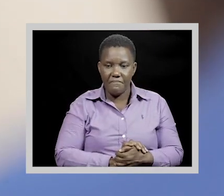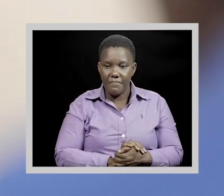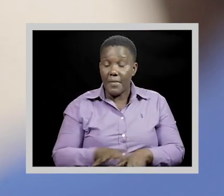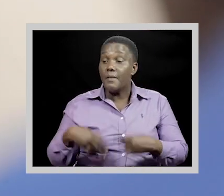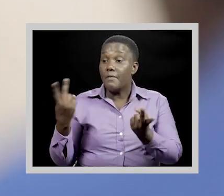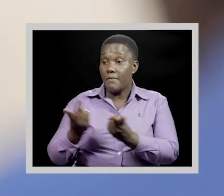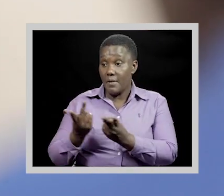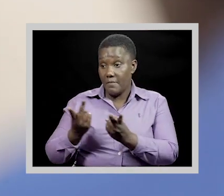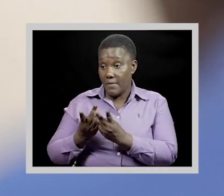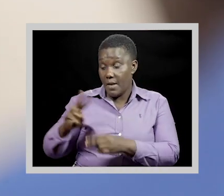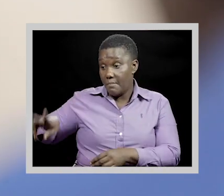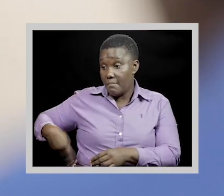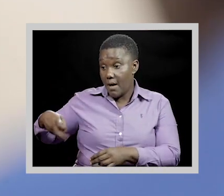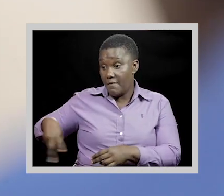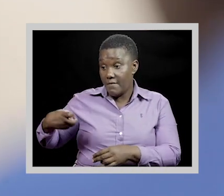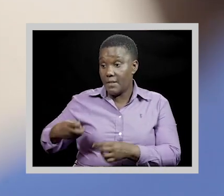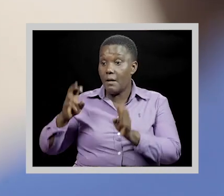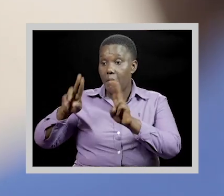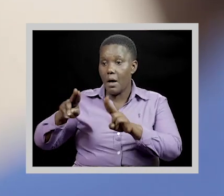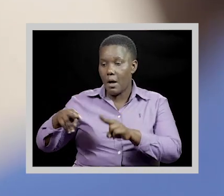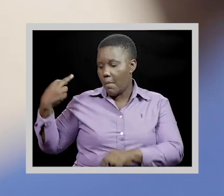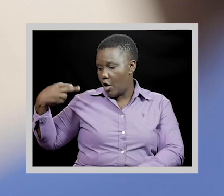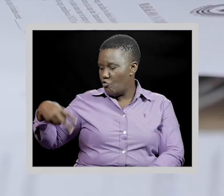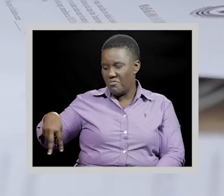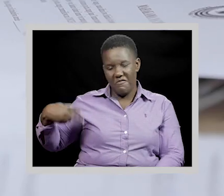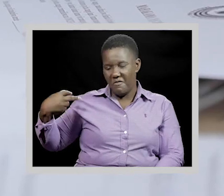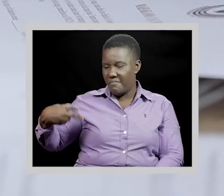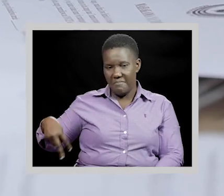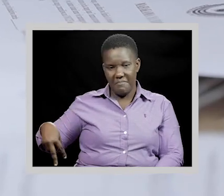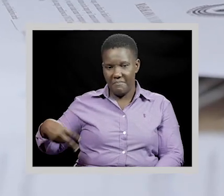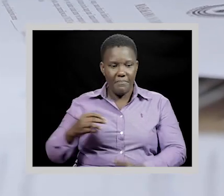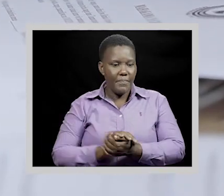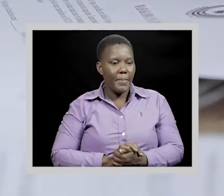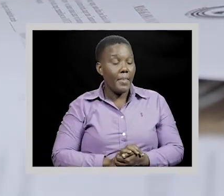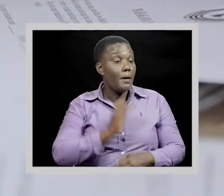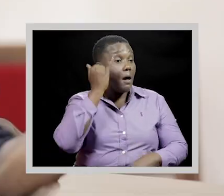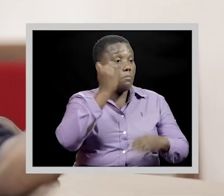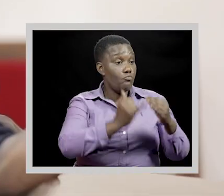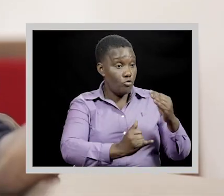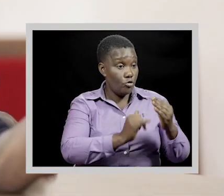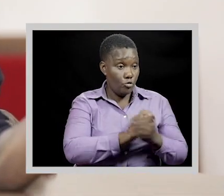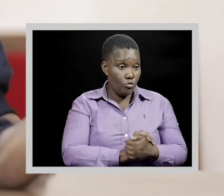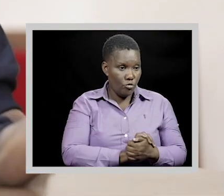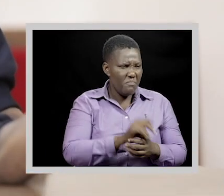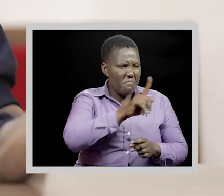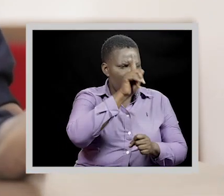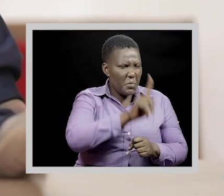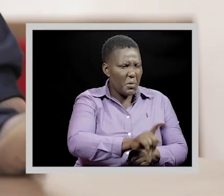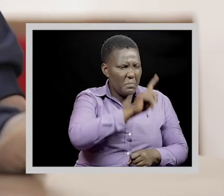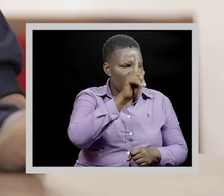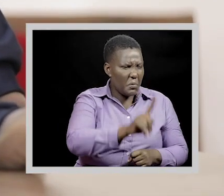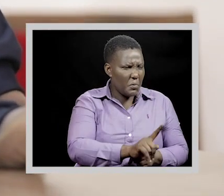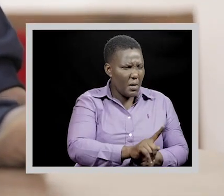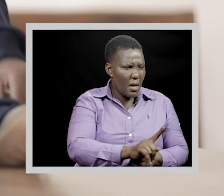All the court personnel should not wear uniform. And finally, do not